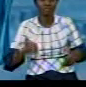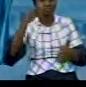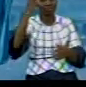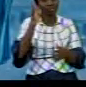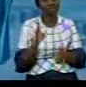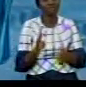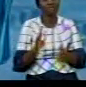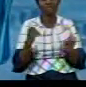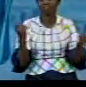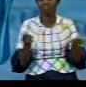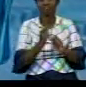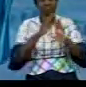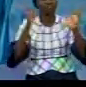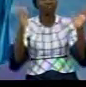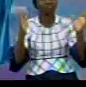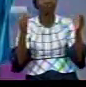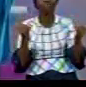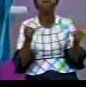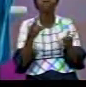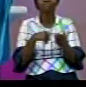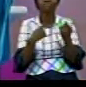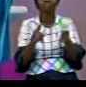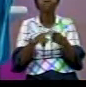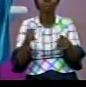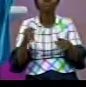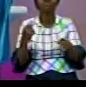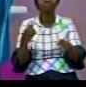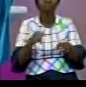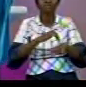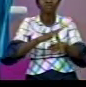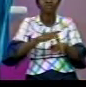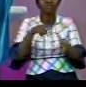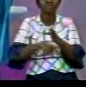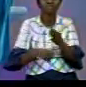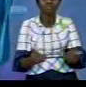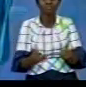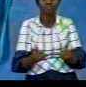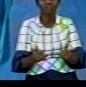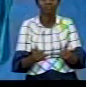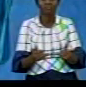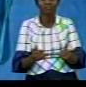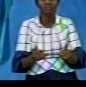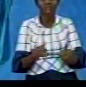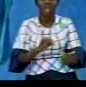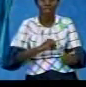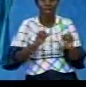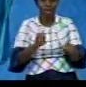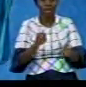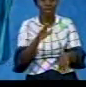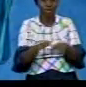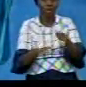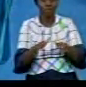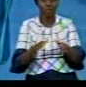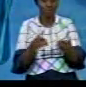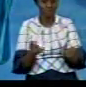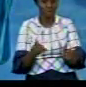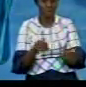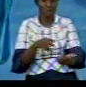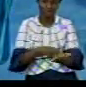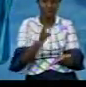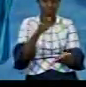so what happened to the leg now mother fast i can walk before i cannot walk but now i can jump i can